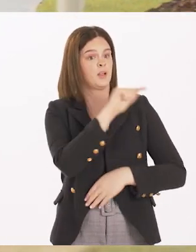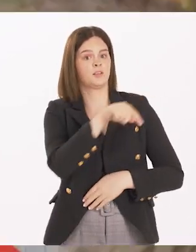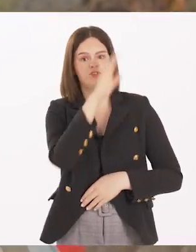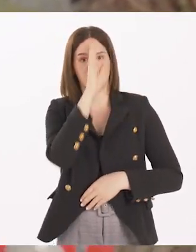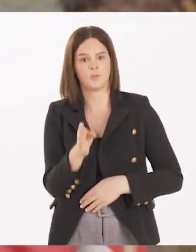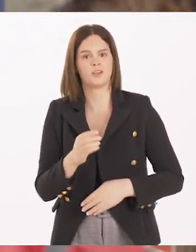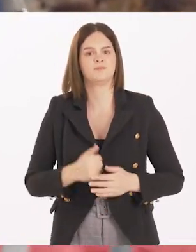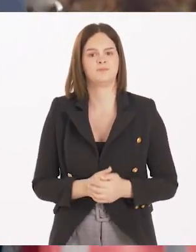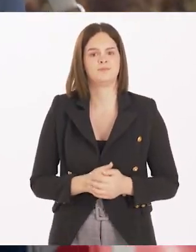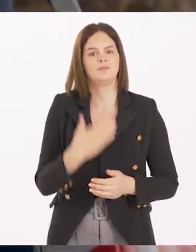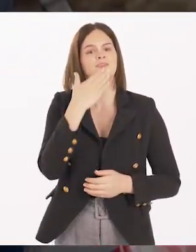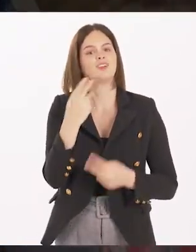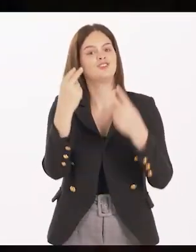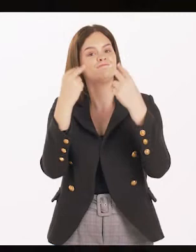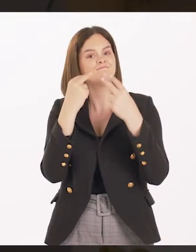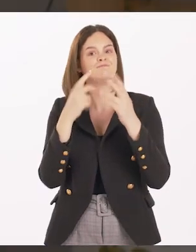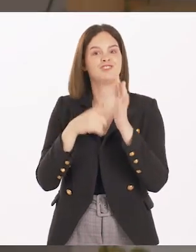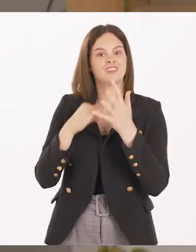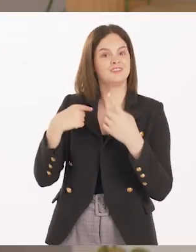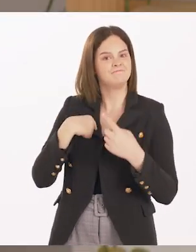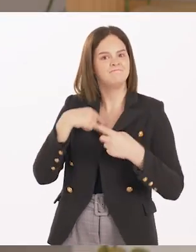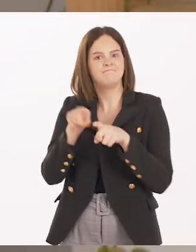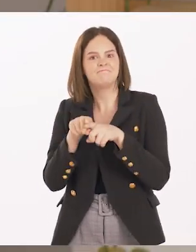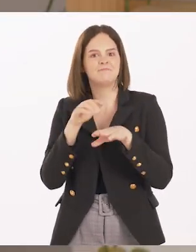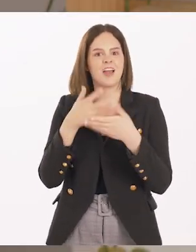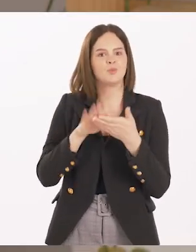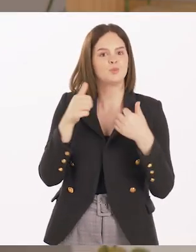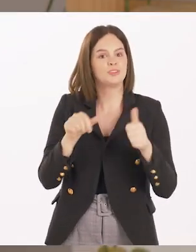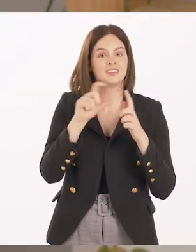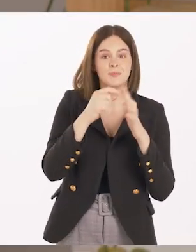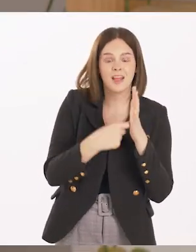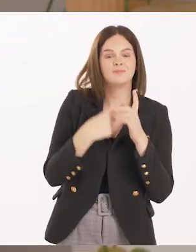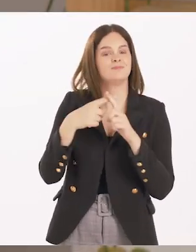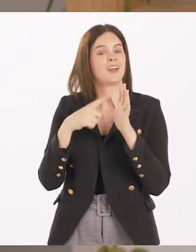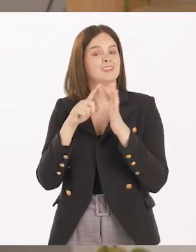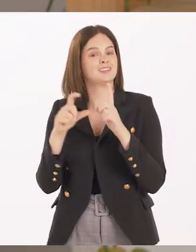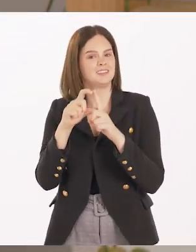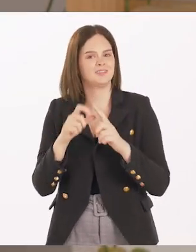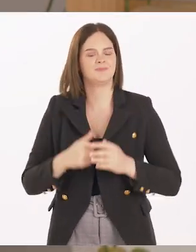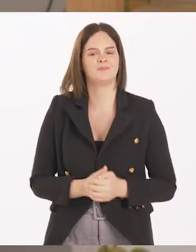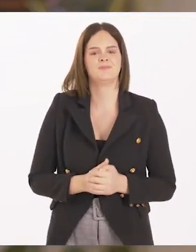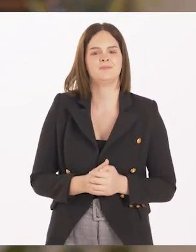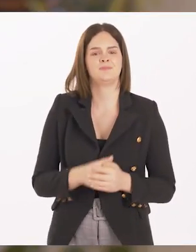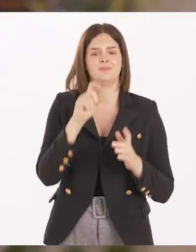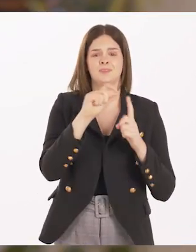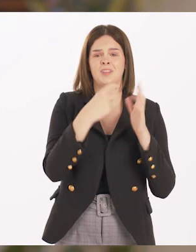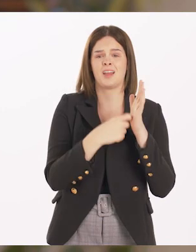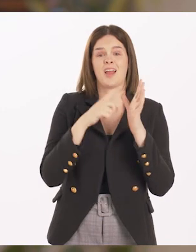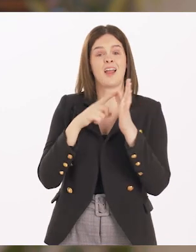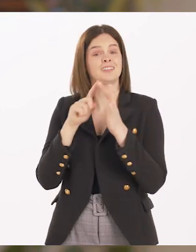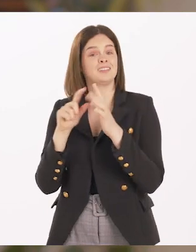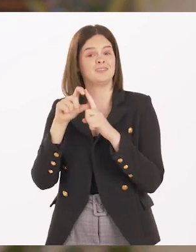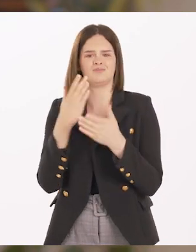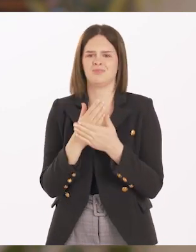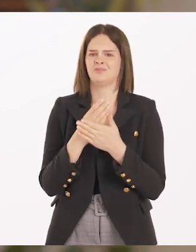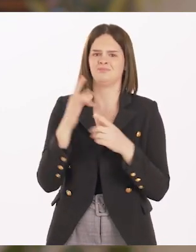quickly as possible. Thanks for joining Jess and me today to learn CPR and how to use an AED. These are two of the most